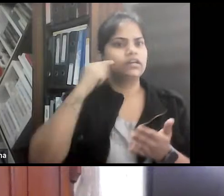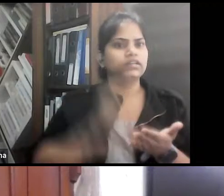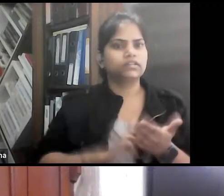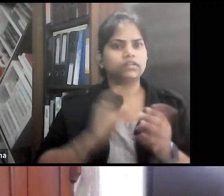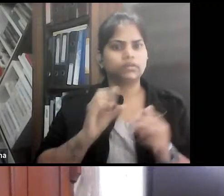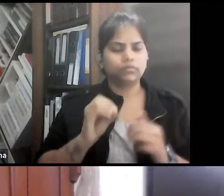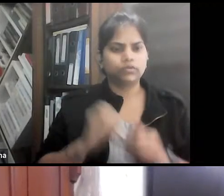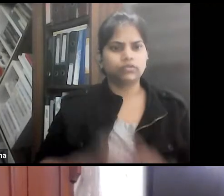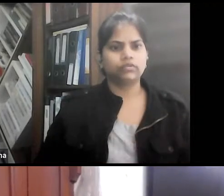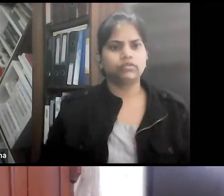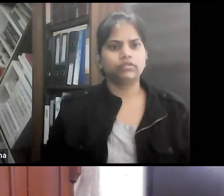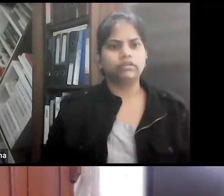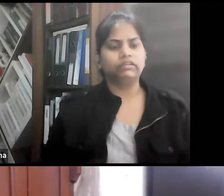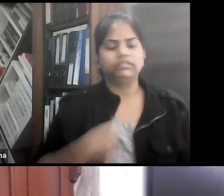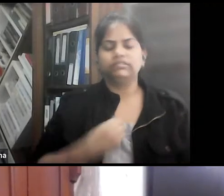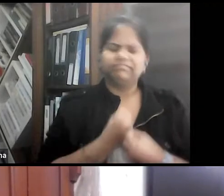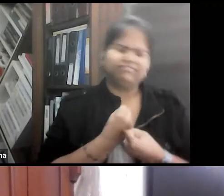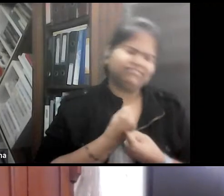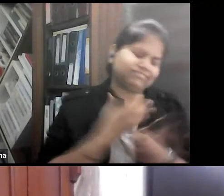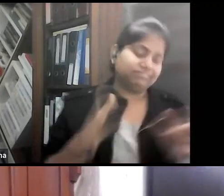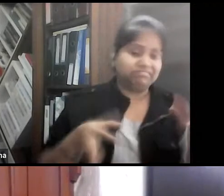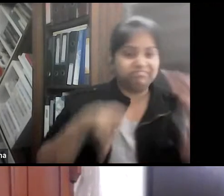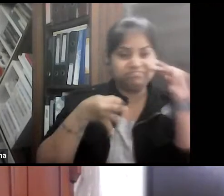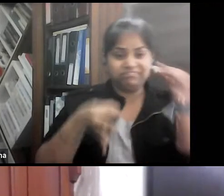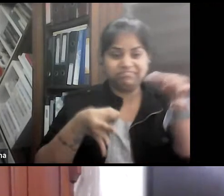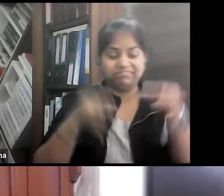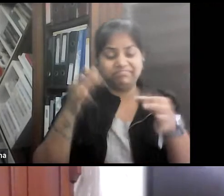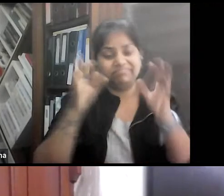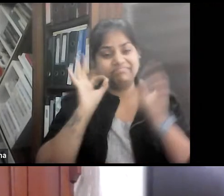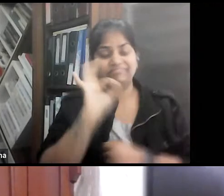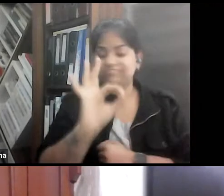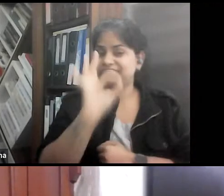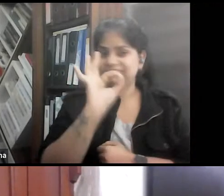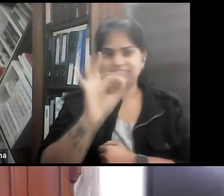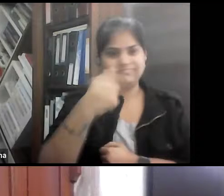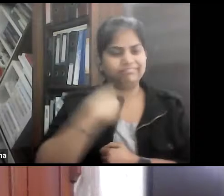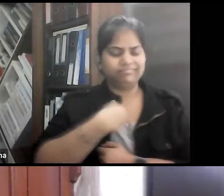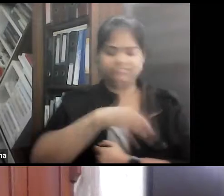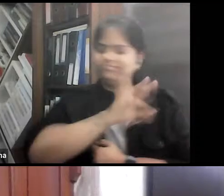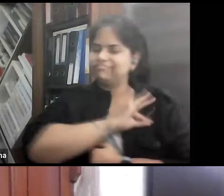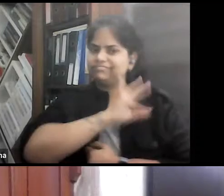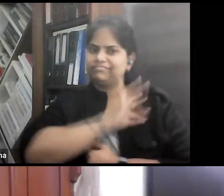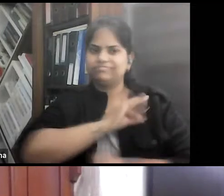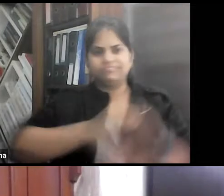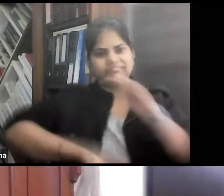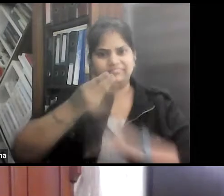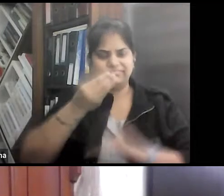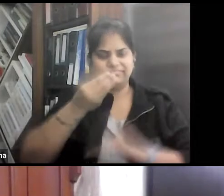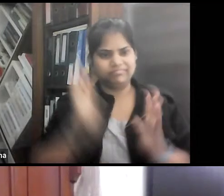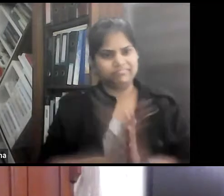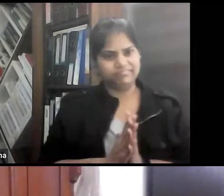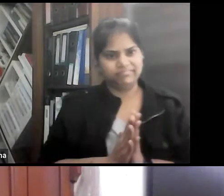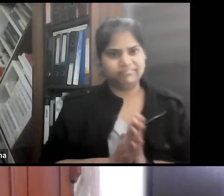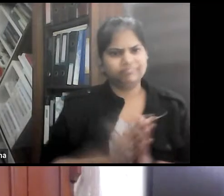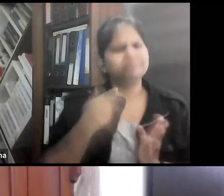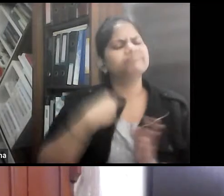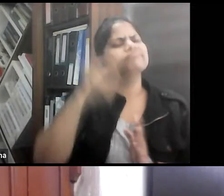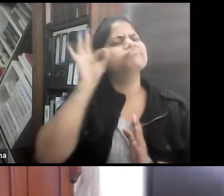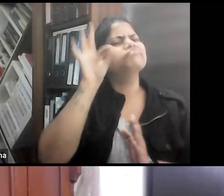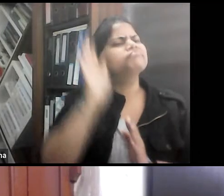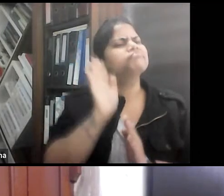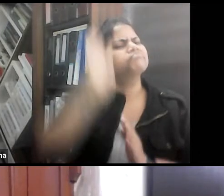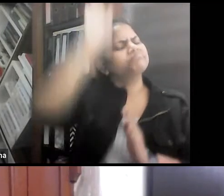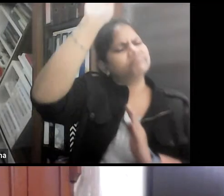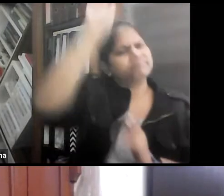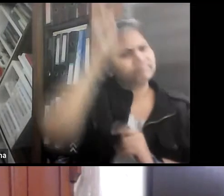was really wonderful paper, and I really liked it. The point you raised